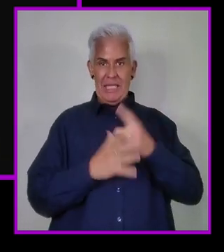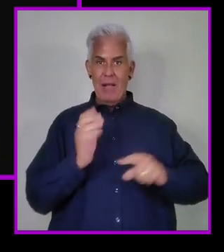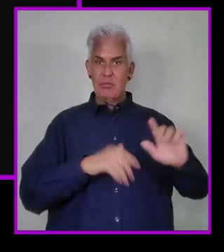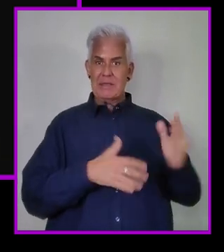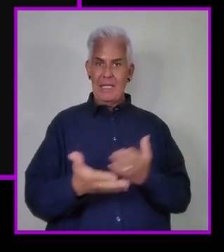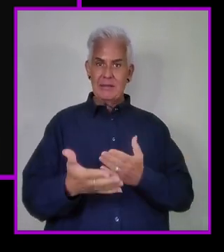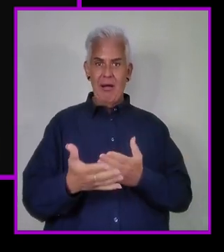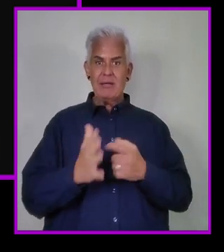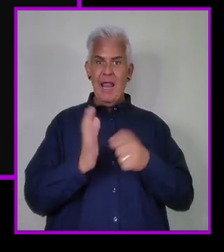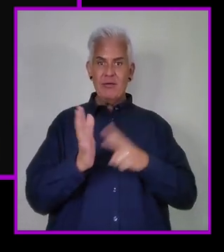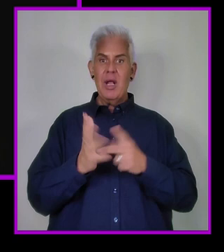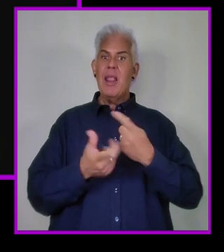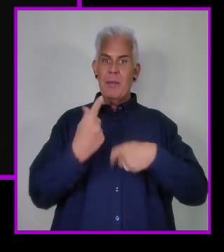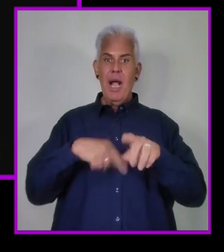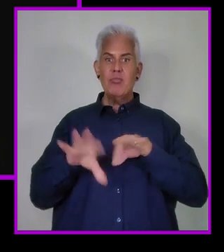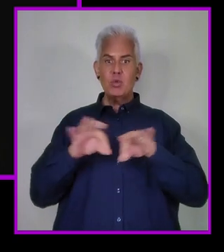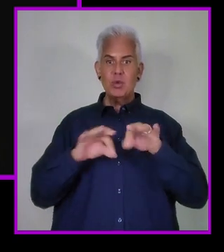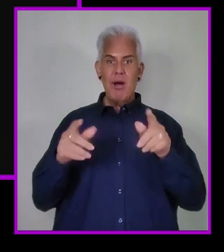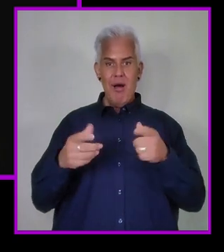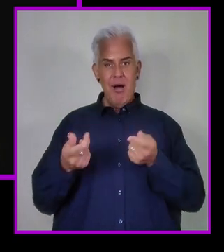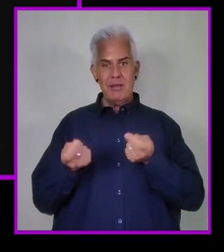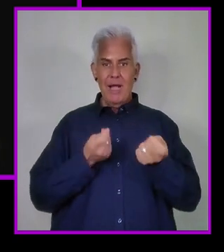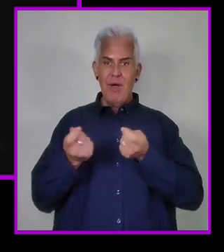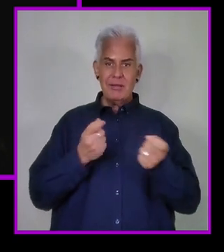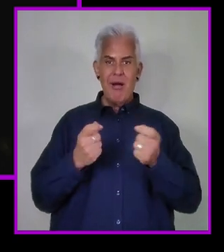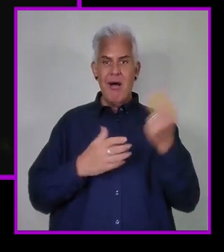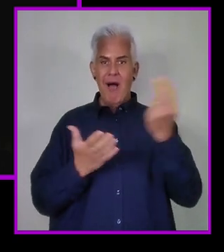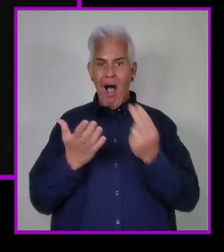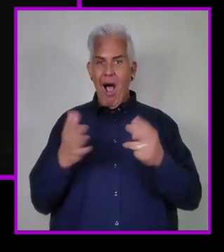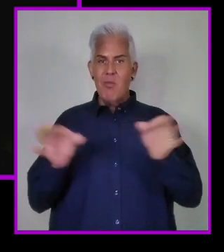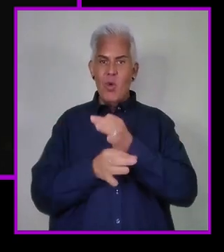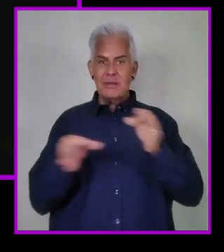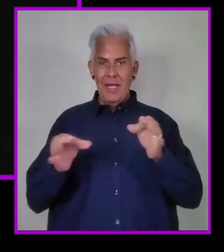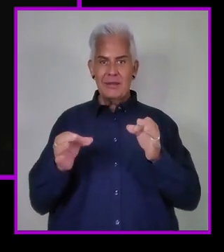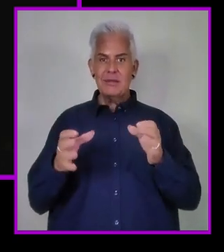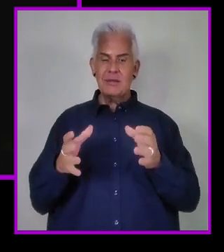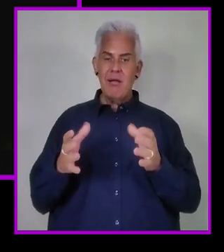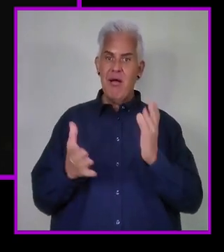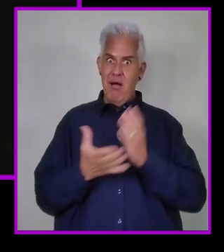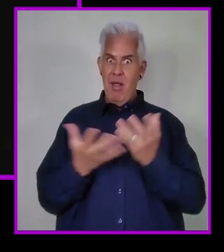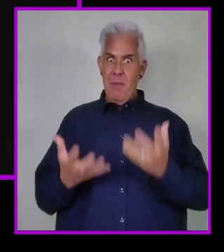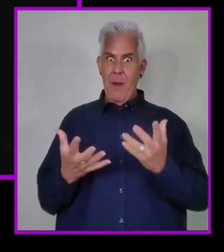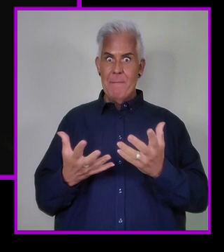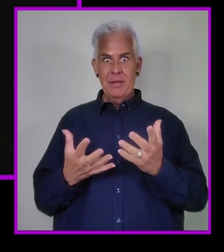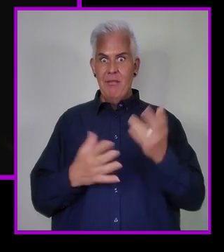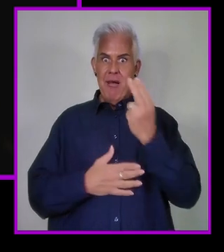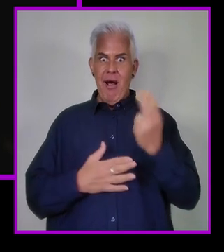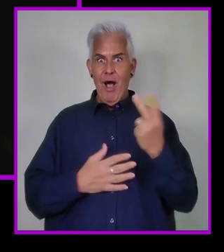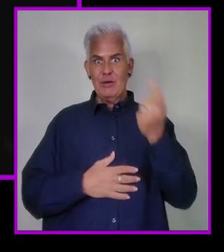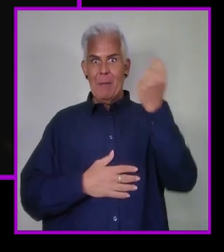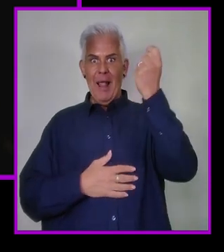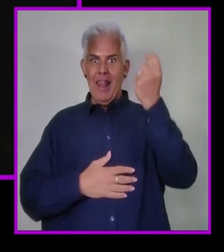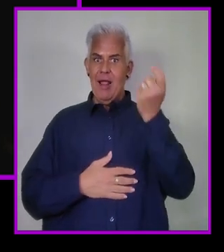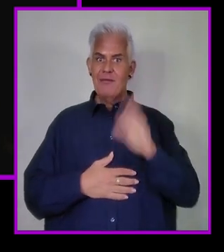and went on to become a producer director of music and arts documentaries. Currently the UK Arts Access Champion, supporting the